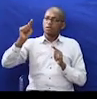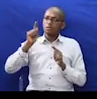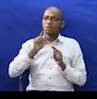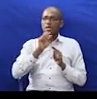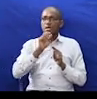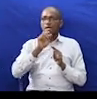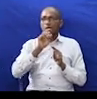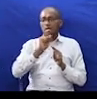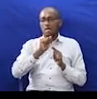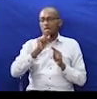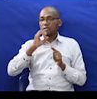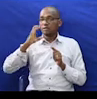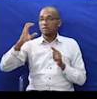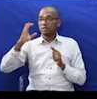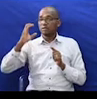our angles to be